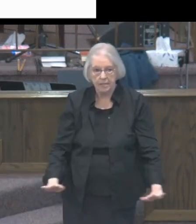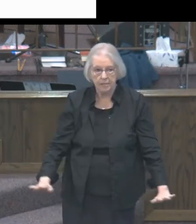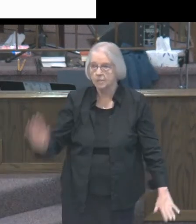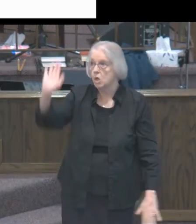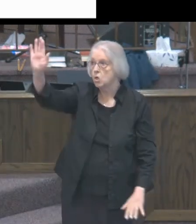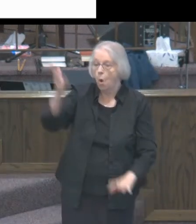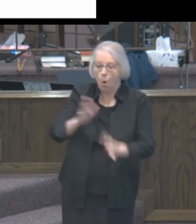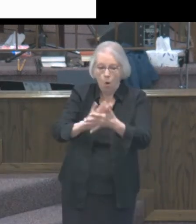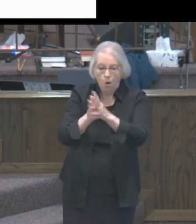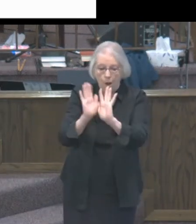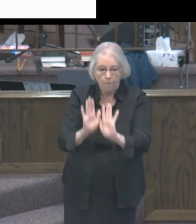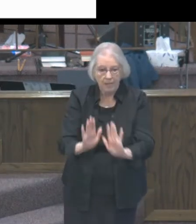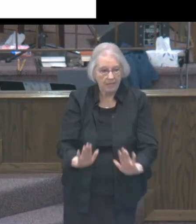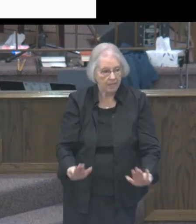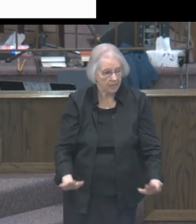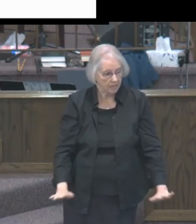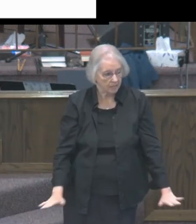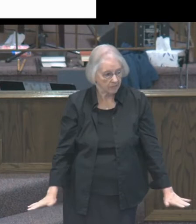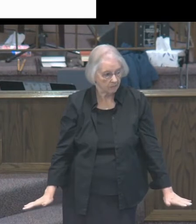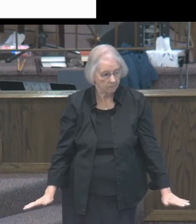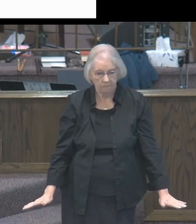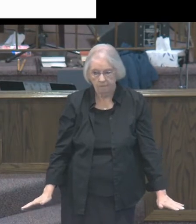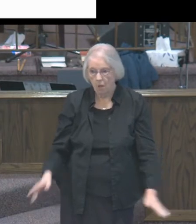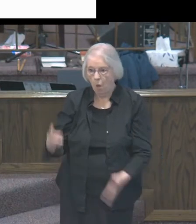holds sin at bay, if you will.